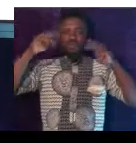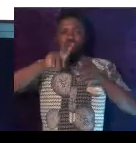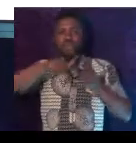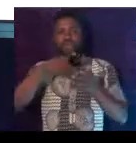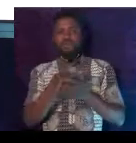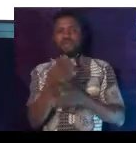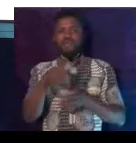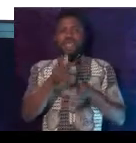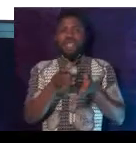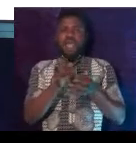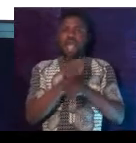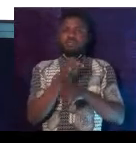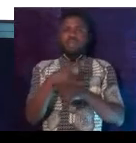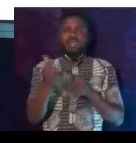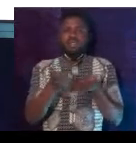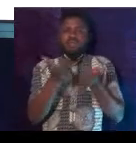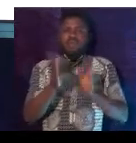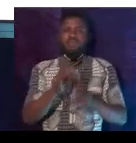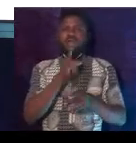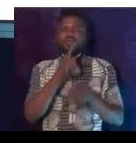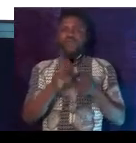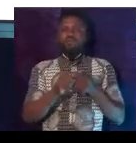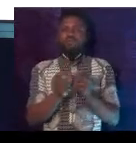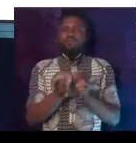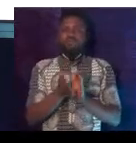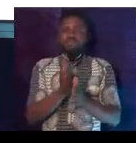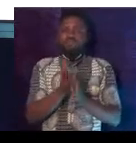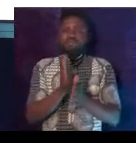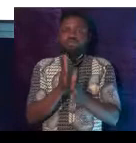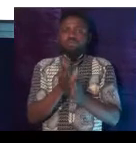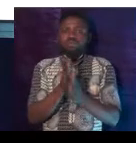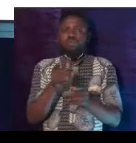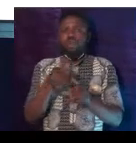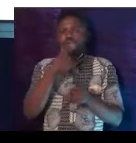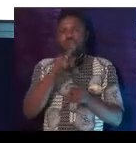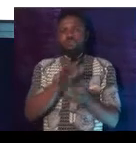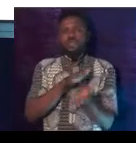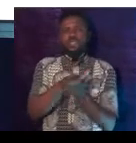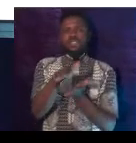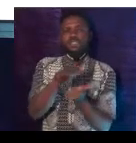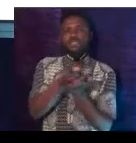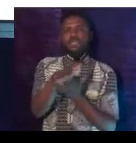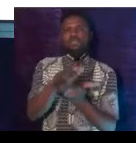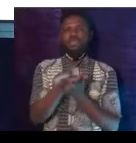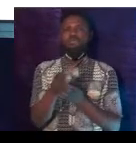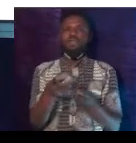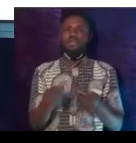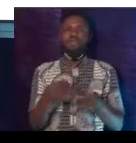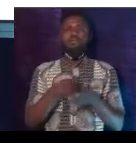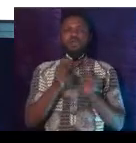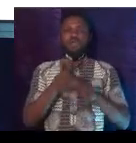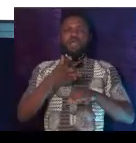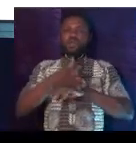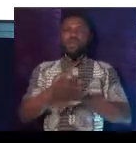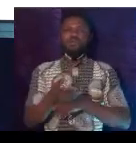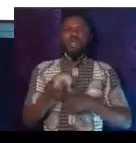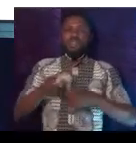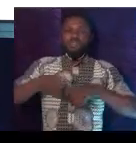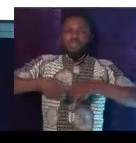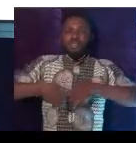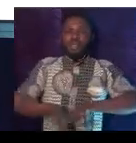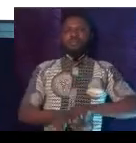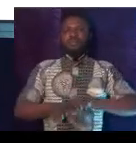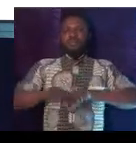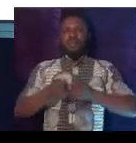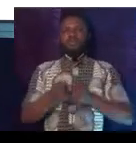they advise the drivers not to speed at all because of the slippery ground, and it can cause damage to the car and to the people in the